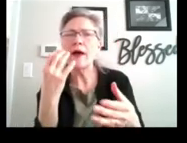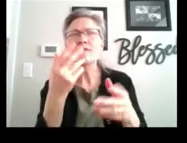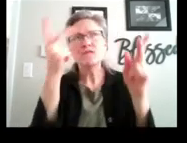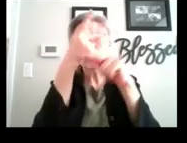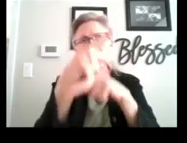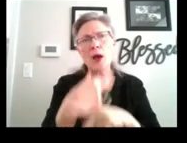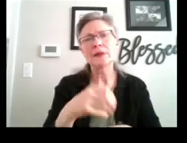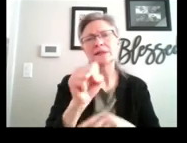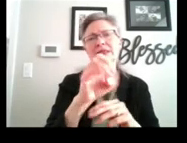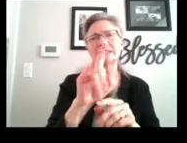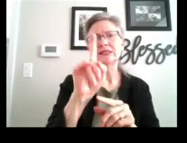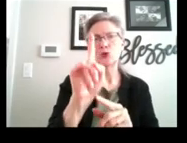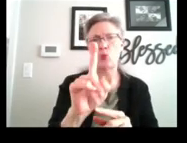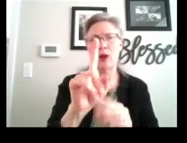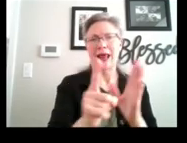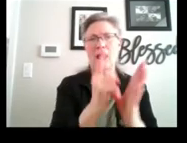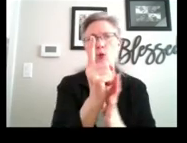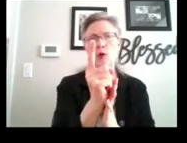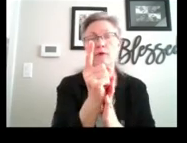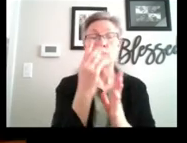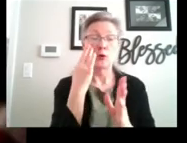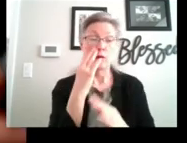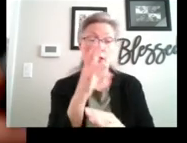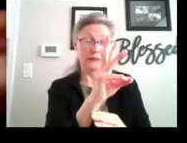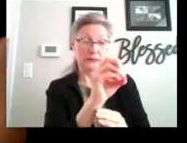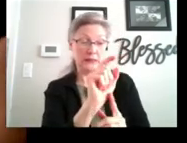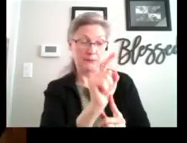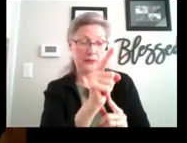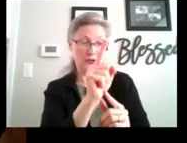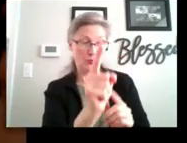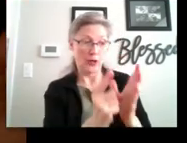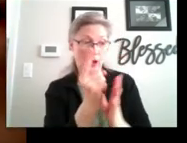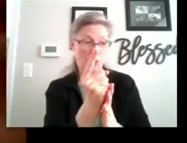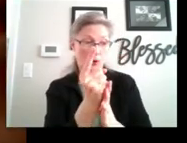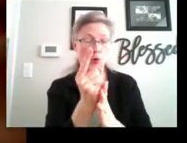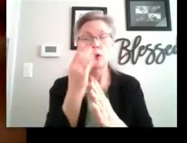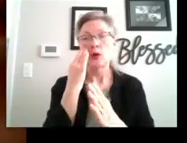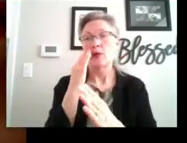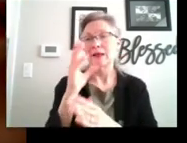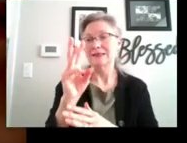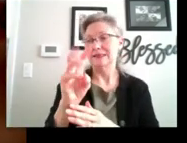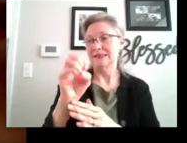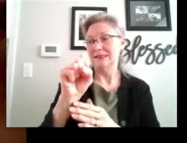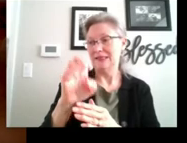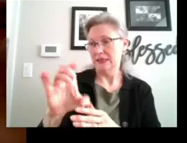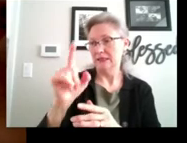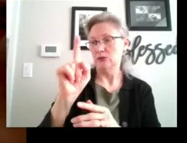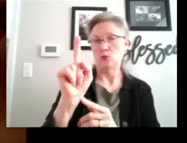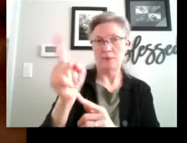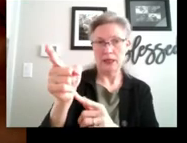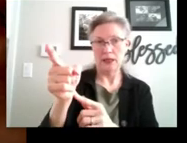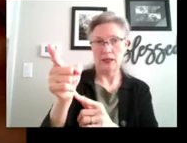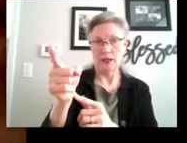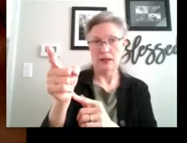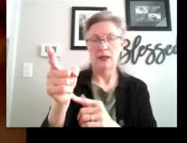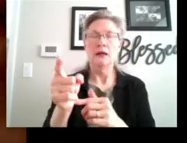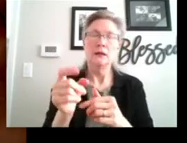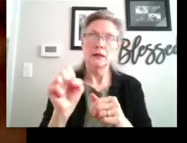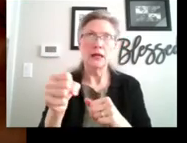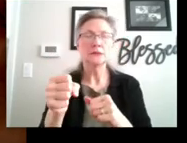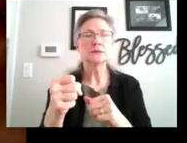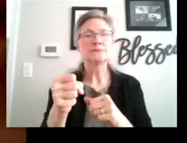an hour? If we know that there are 60 minutes in an hour, and we know there are 60 seconds in a minute,